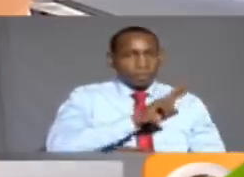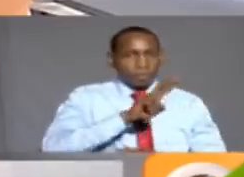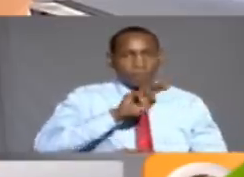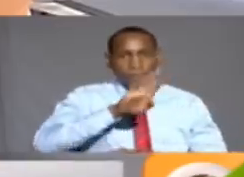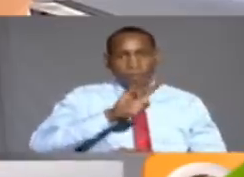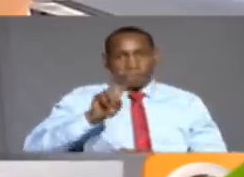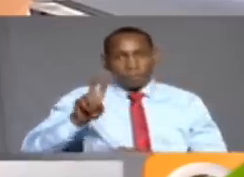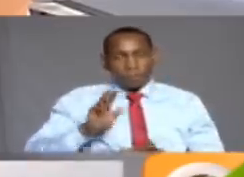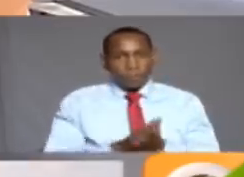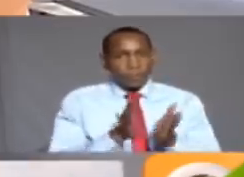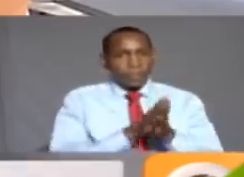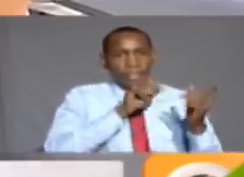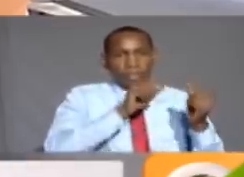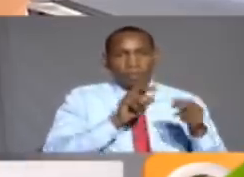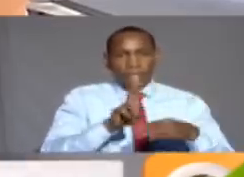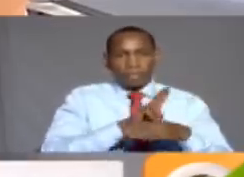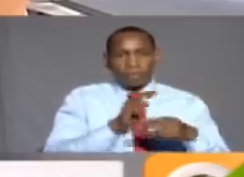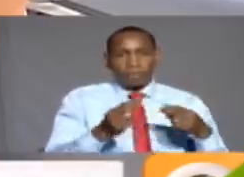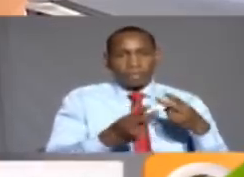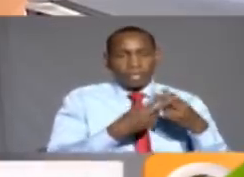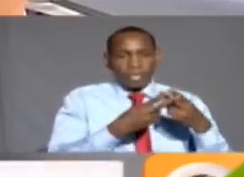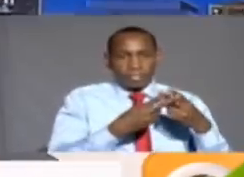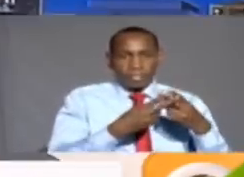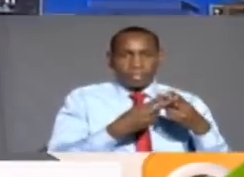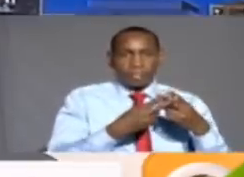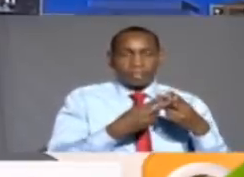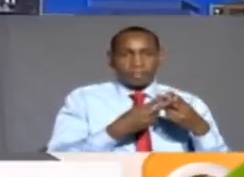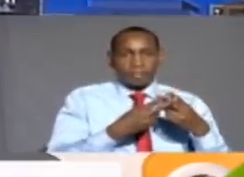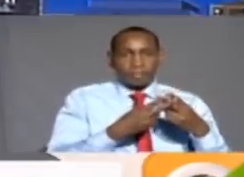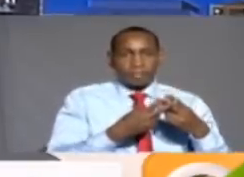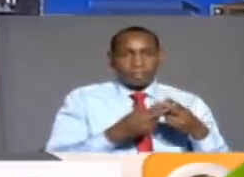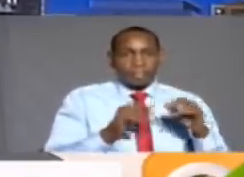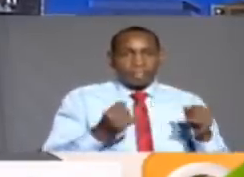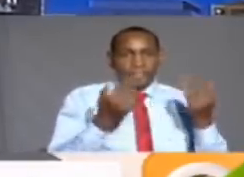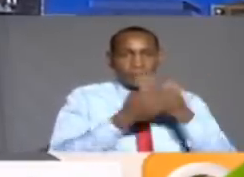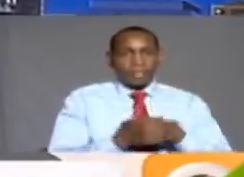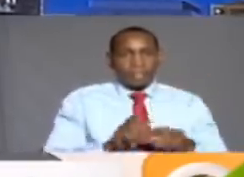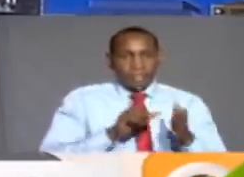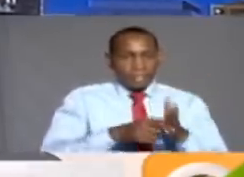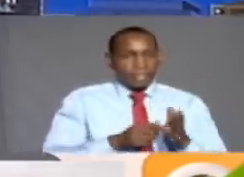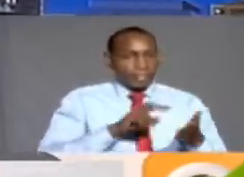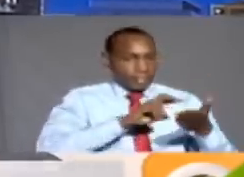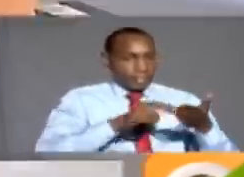#242. On Twitter, use the hashtag. We're back with a final sample of your feedback after this break.